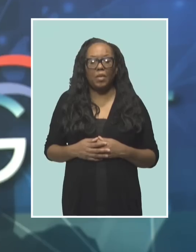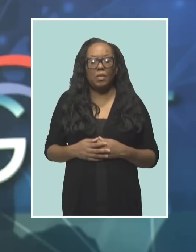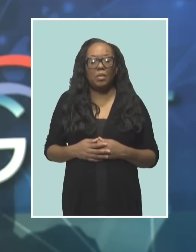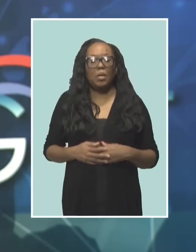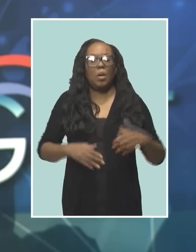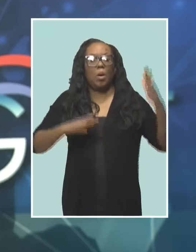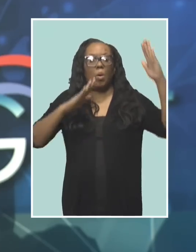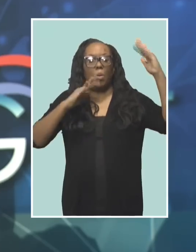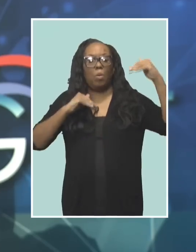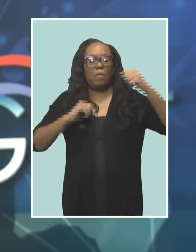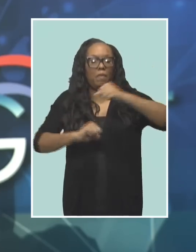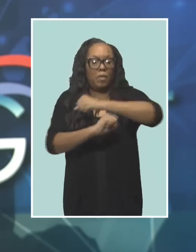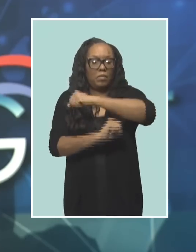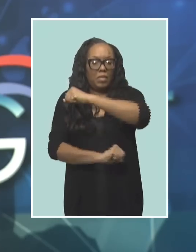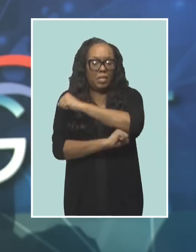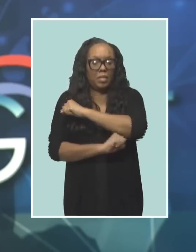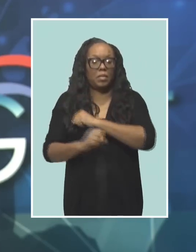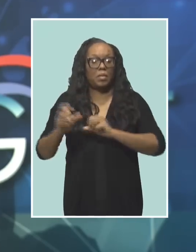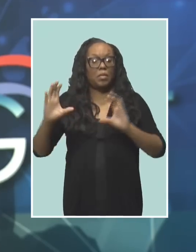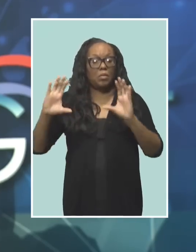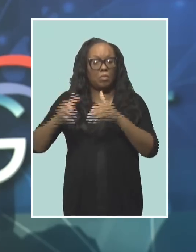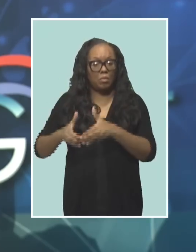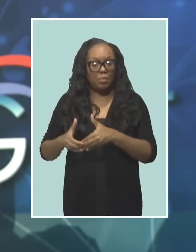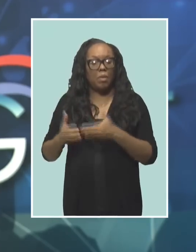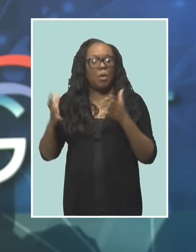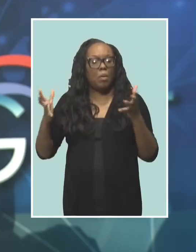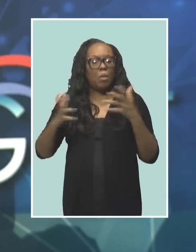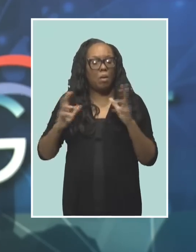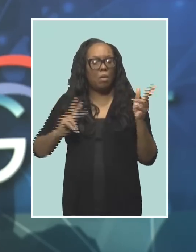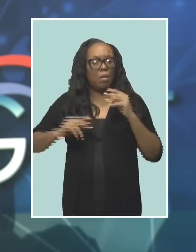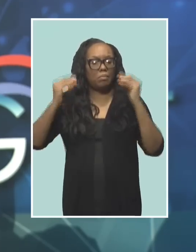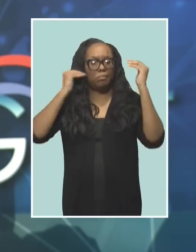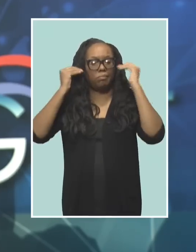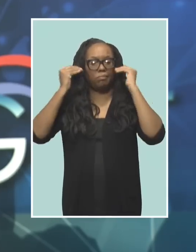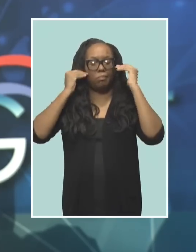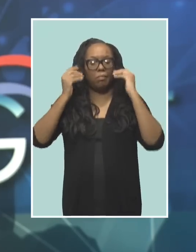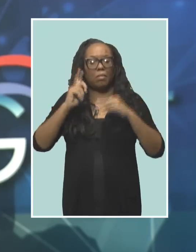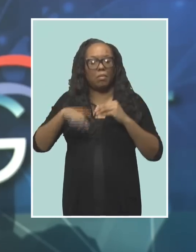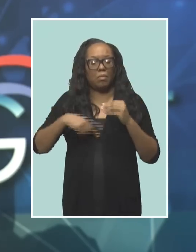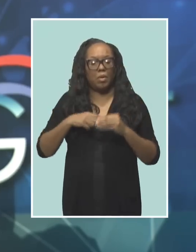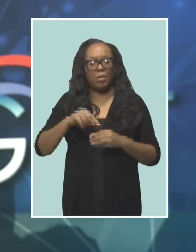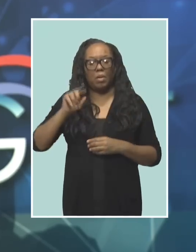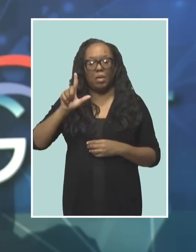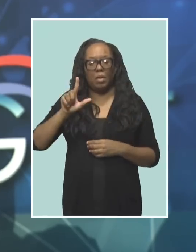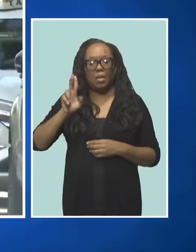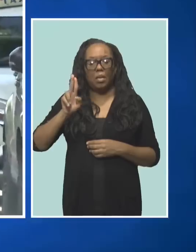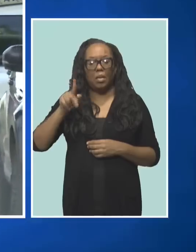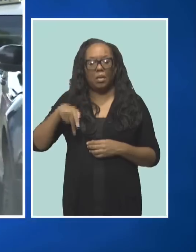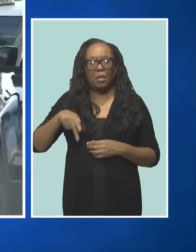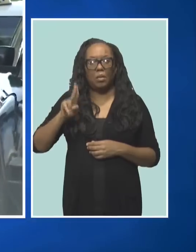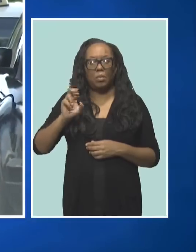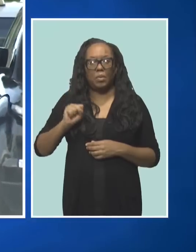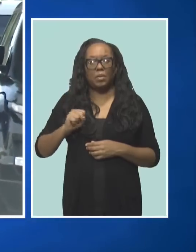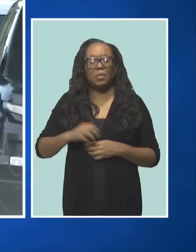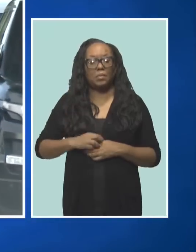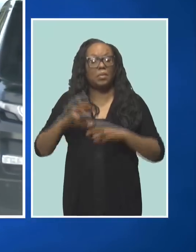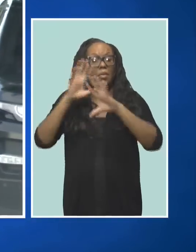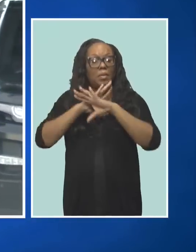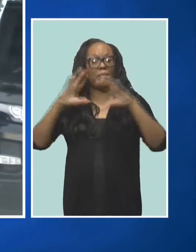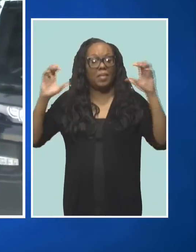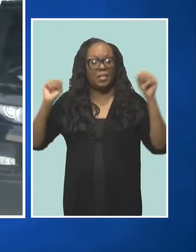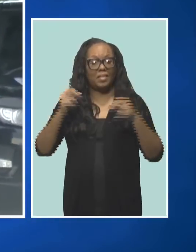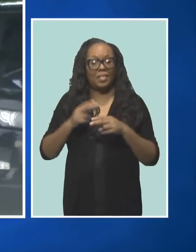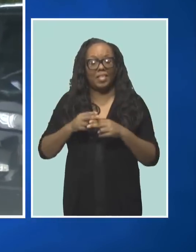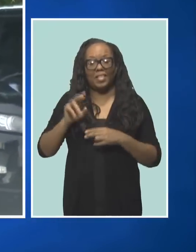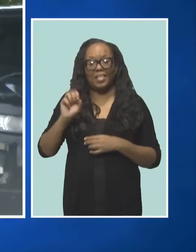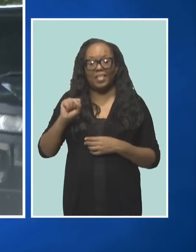The Hope Foundation is intensifying efforts to raise public awareness about lupus. President Shelley Ware says they are starting